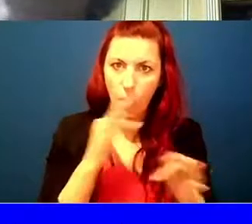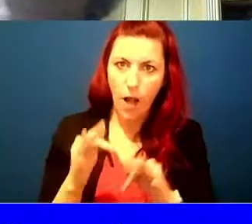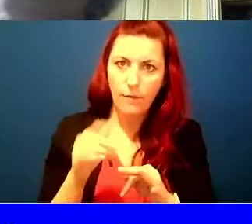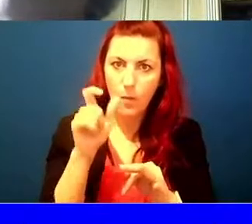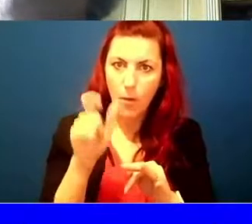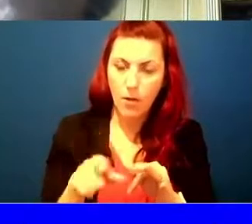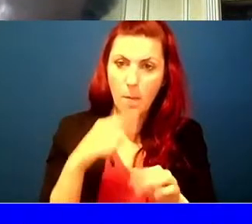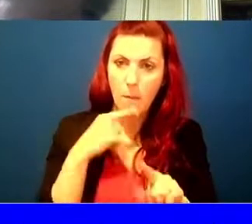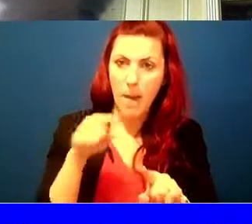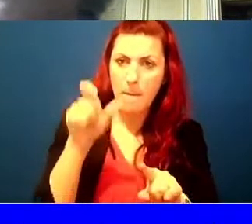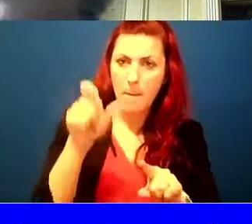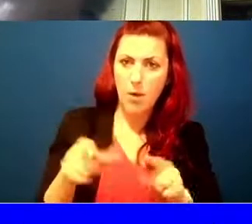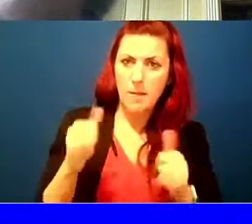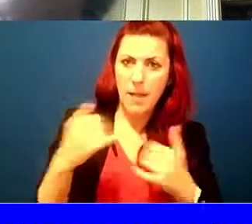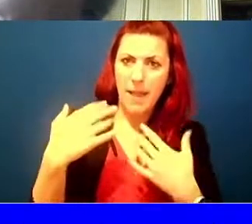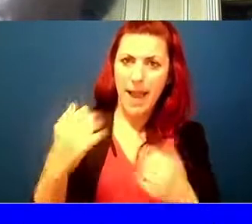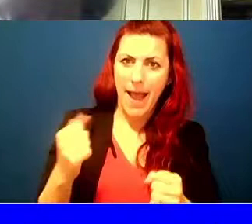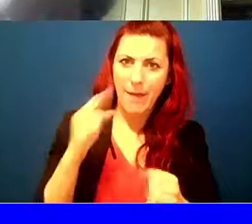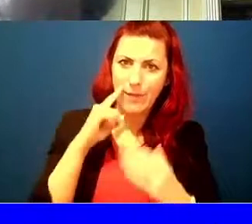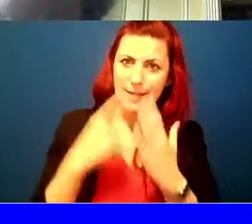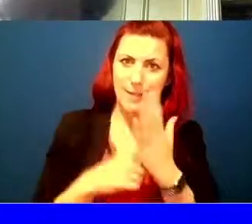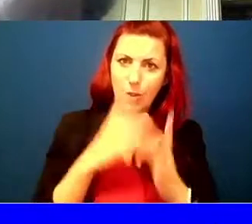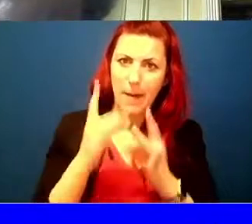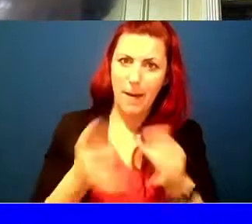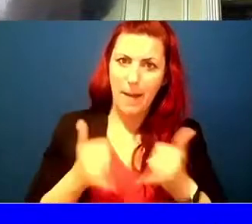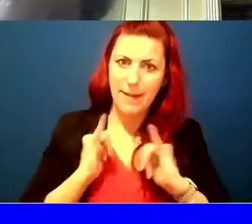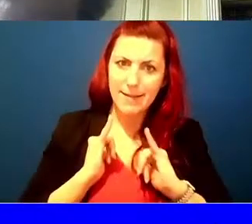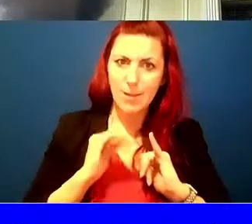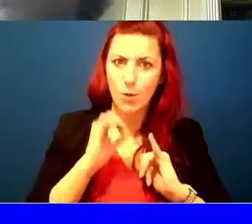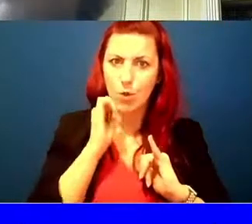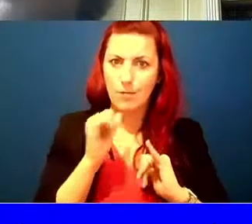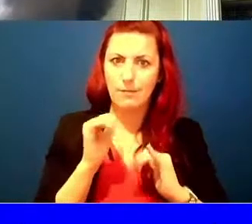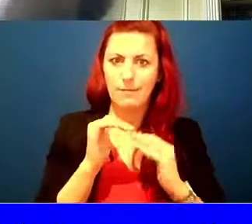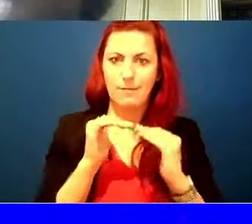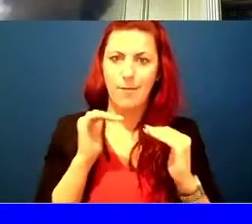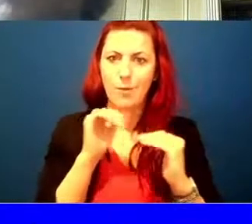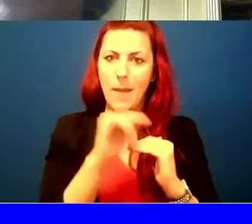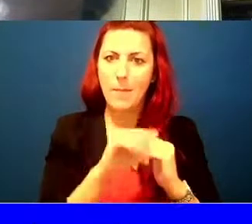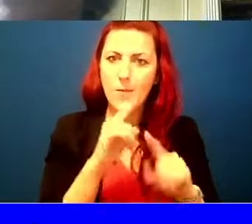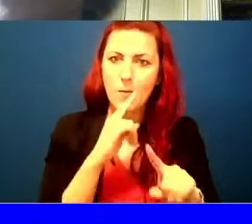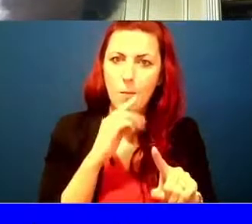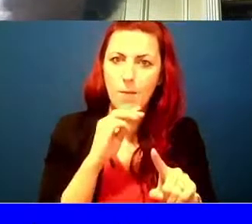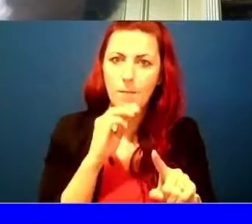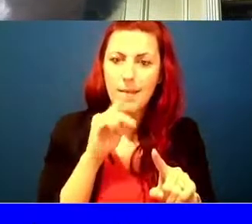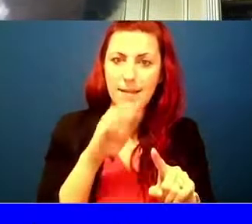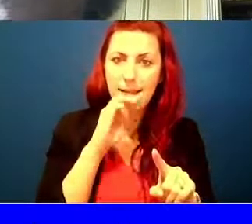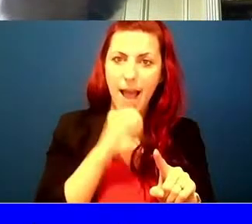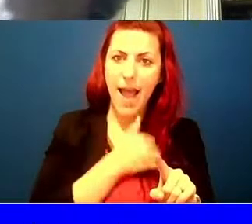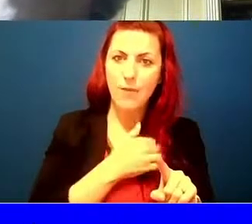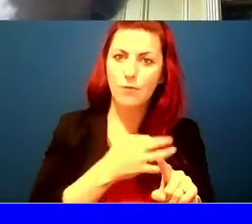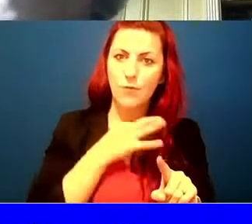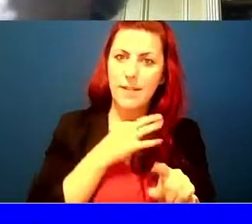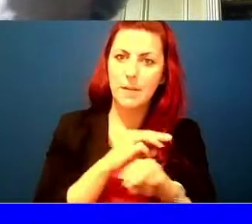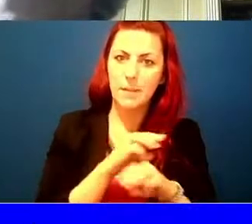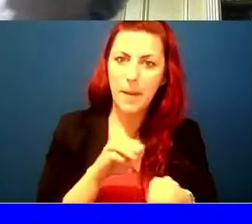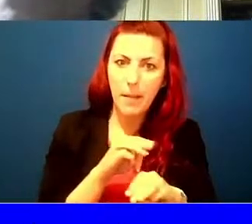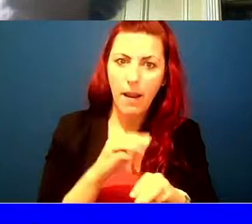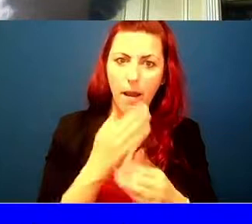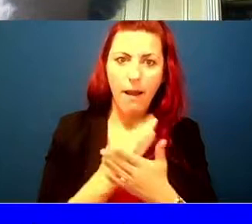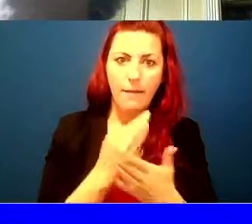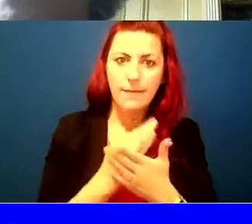decision-making capacity, and this does not require the consent of that person. So a very vulnerable, at-risk person, people think they